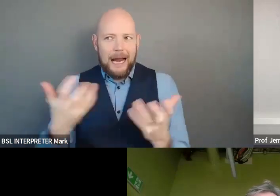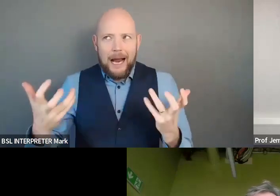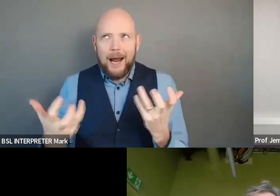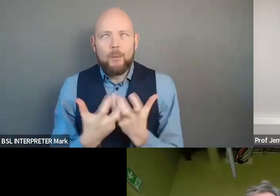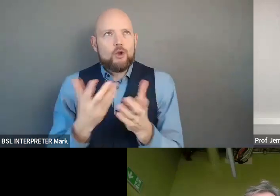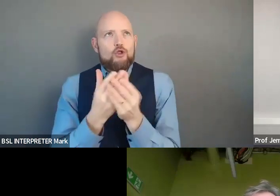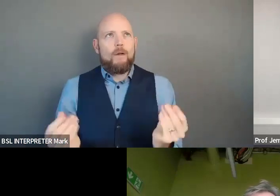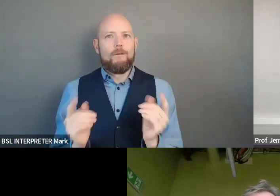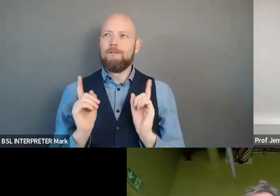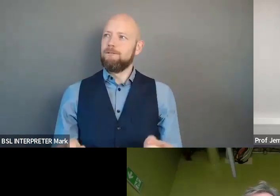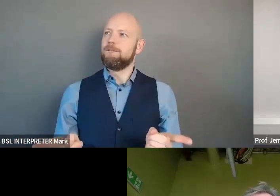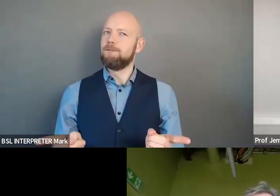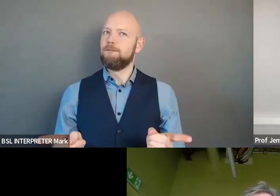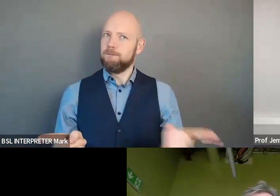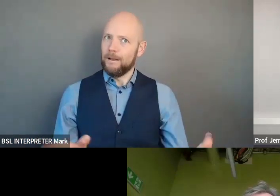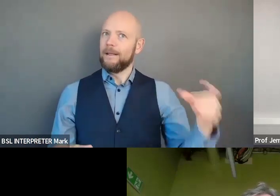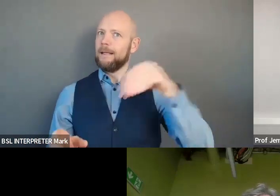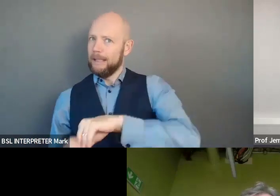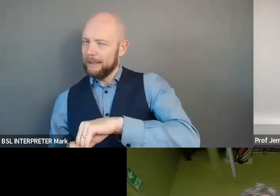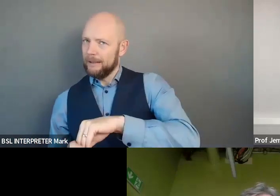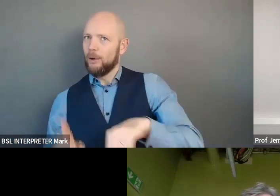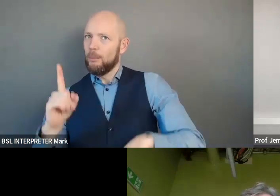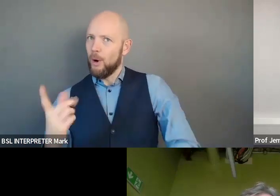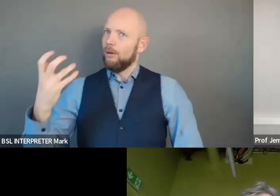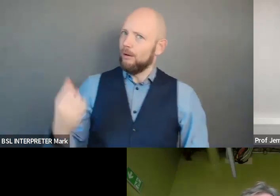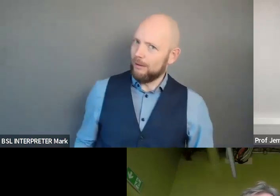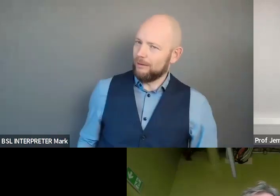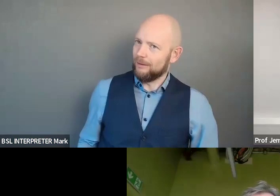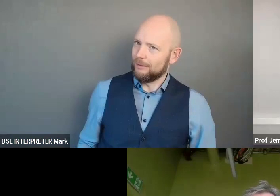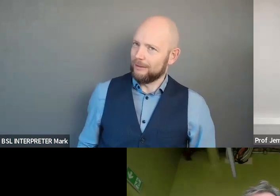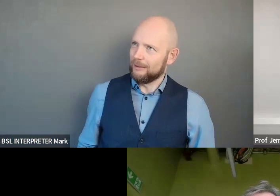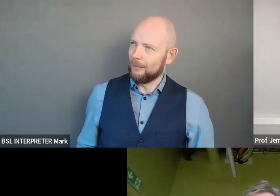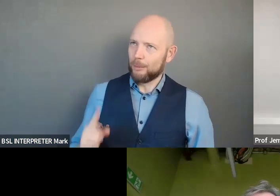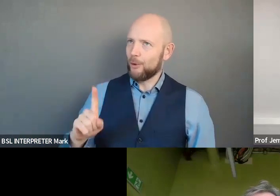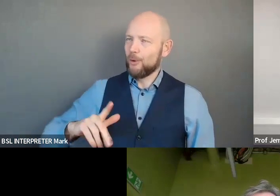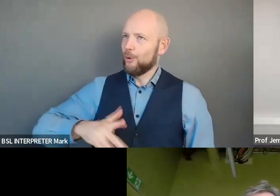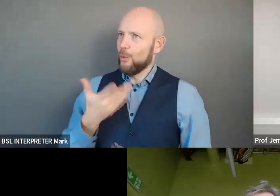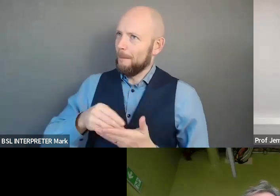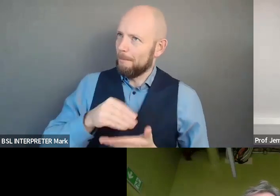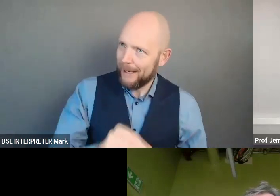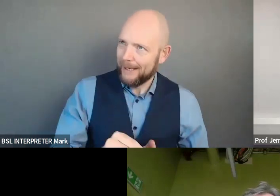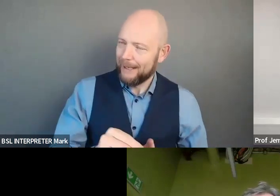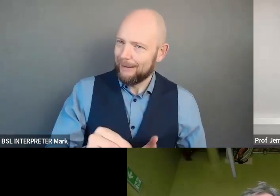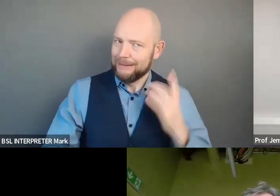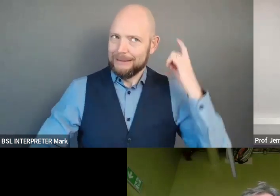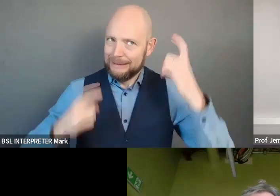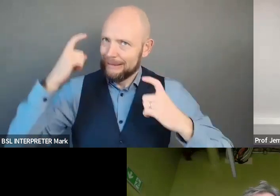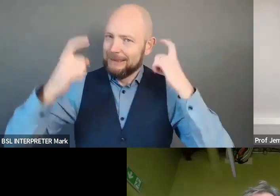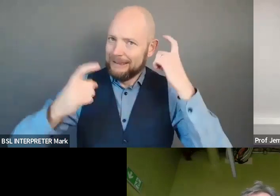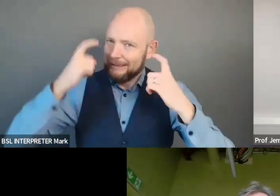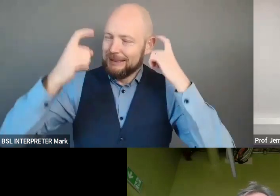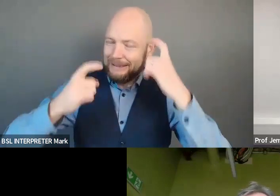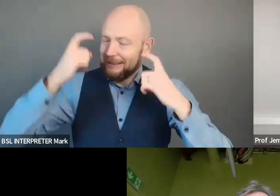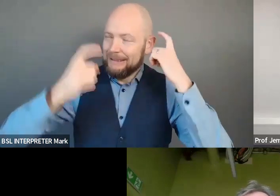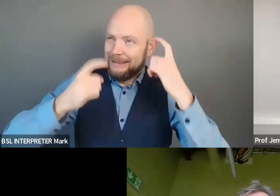we resolve that without breaking the principle of not paying for peer review? It's something I keep wrestling with.